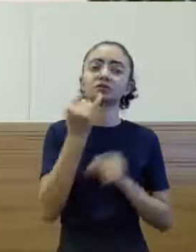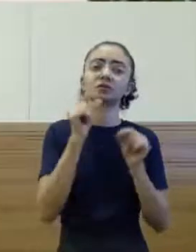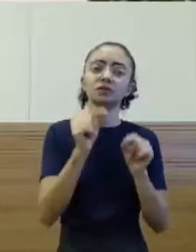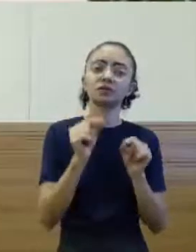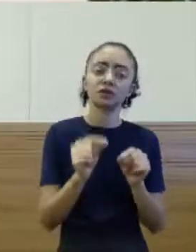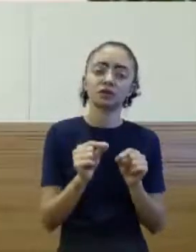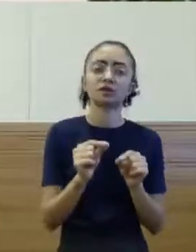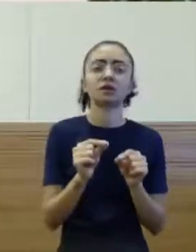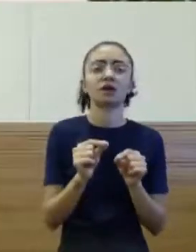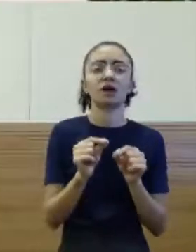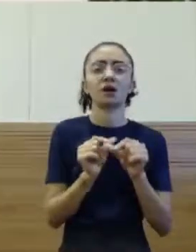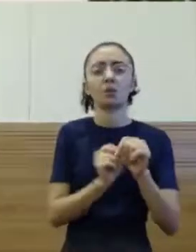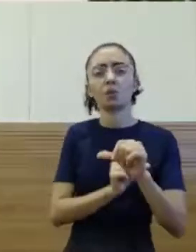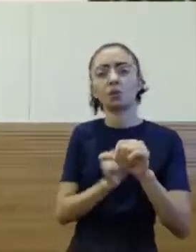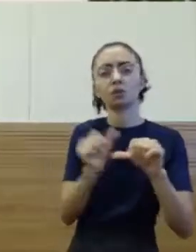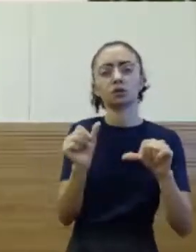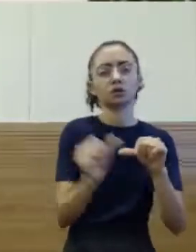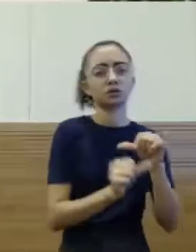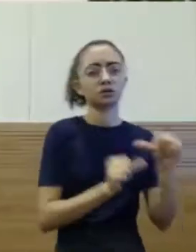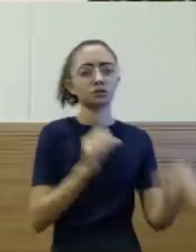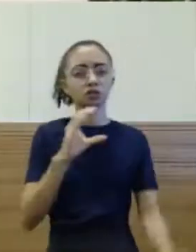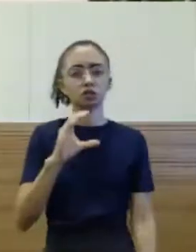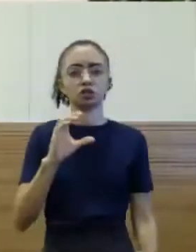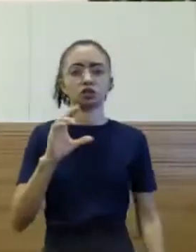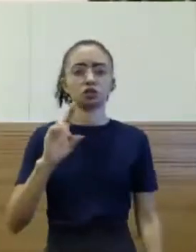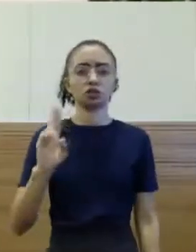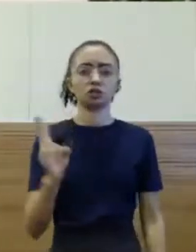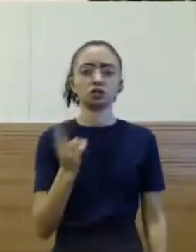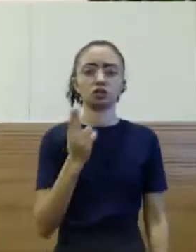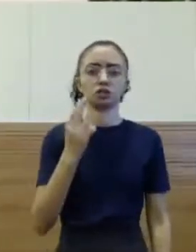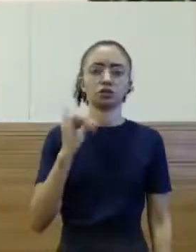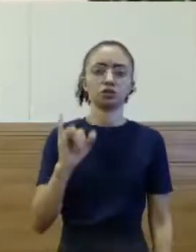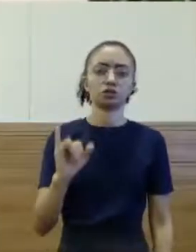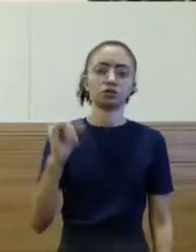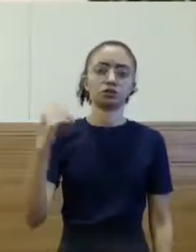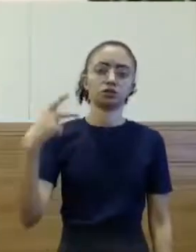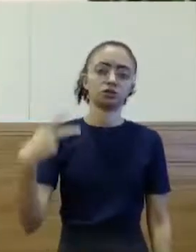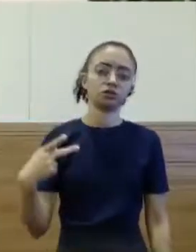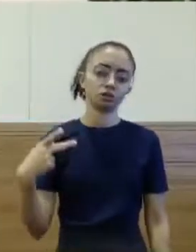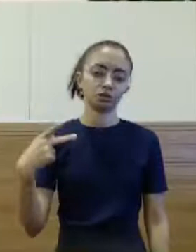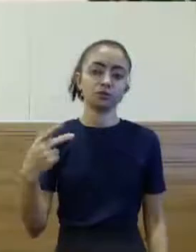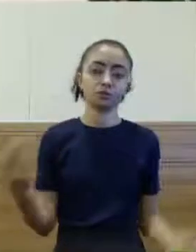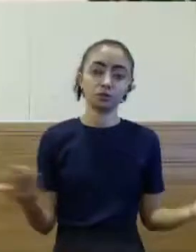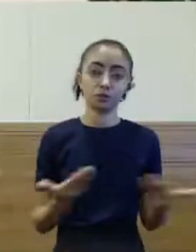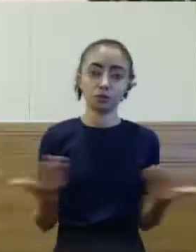important is the importance of the chip information